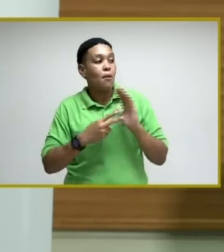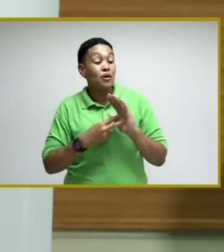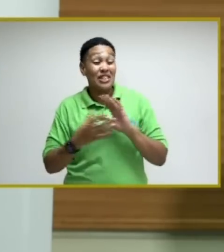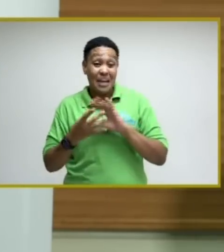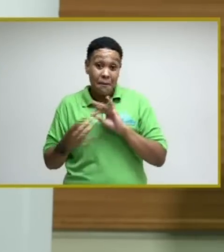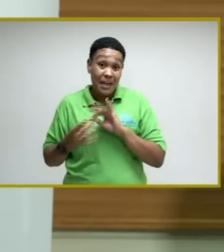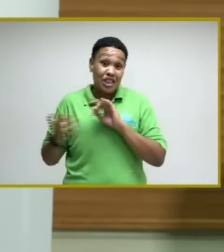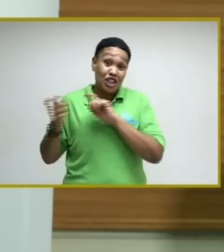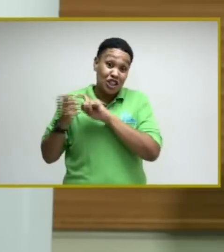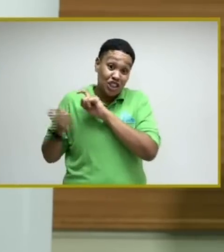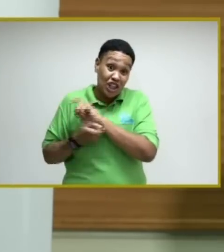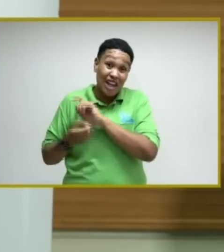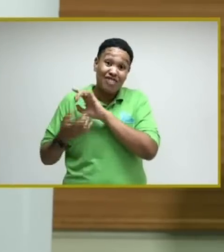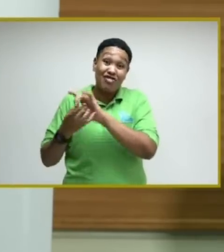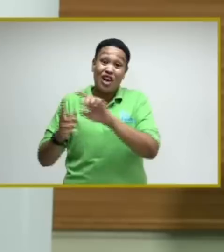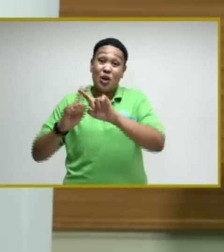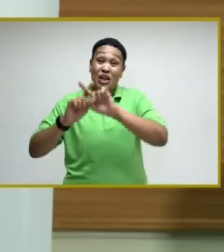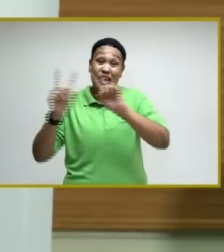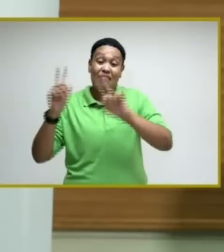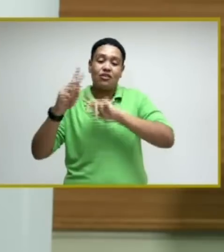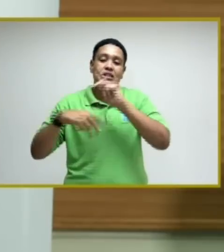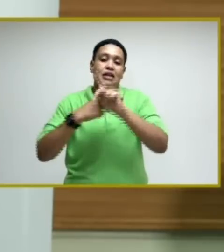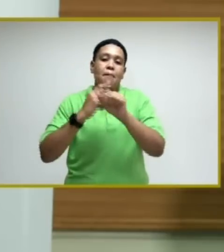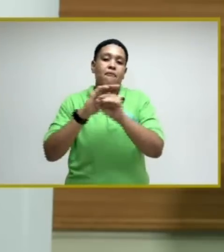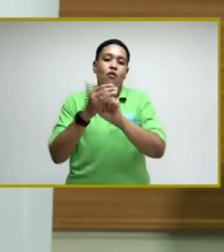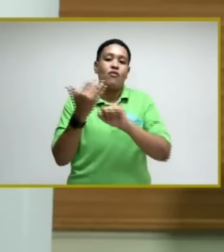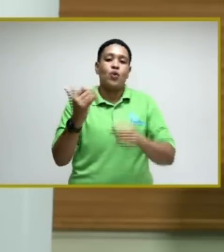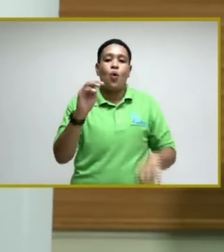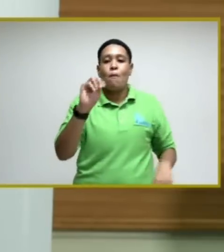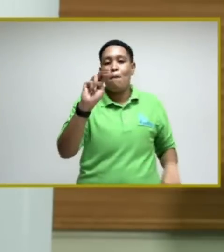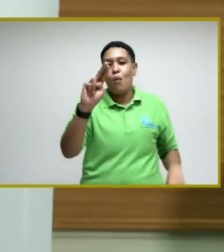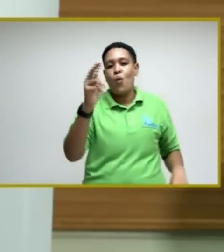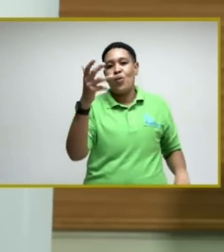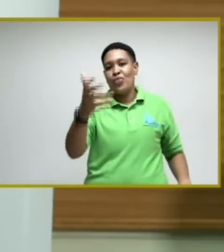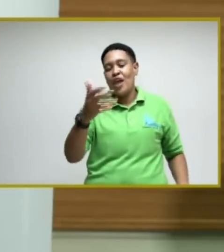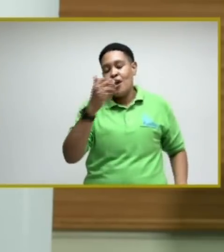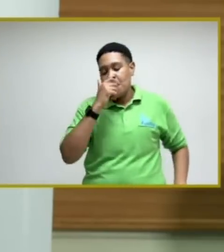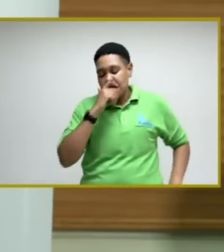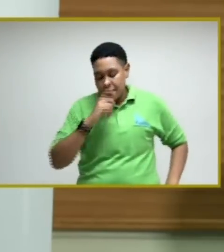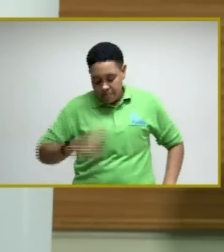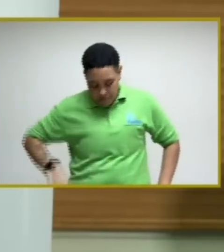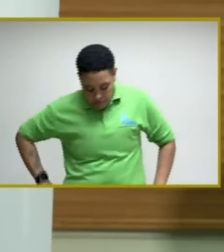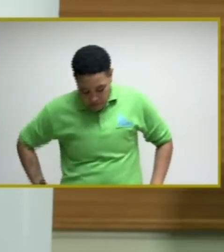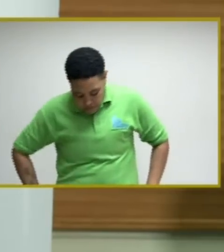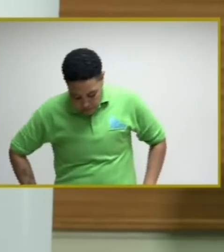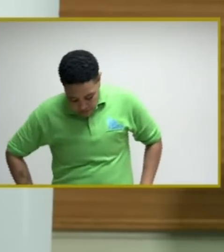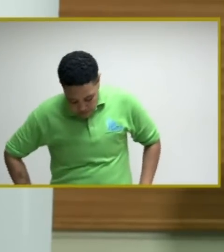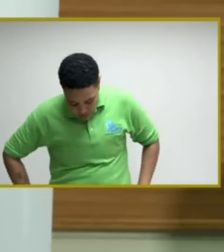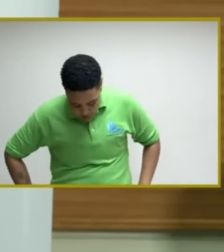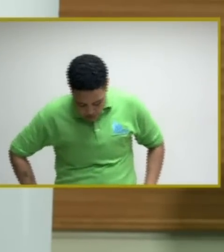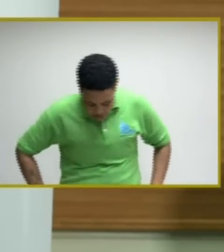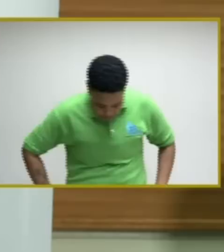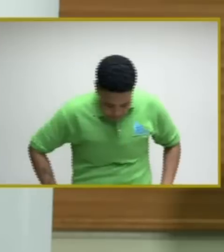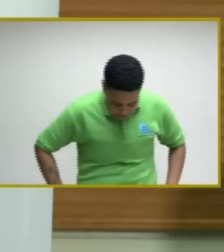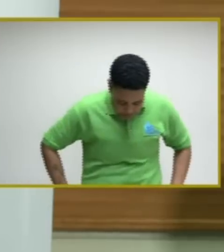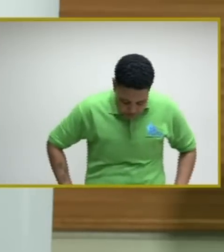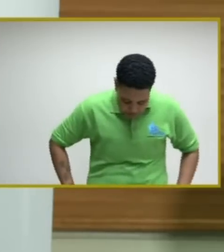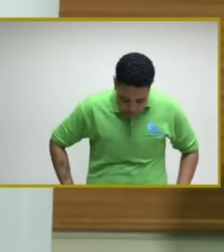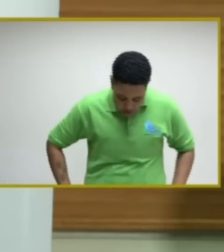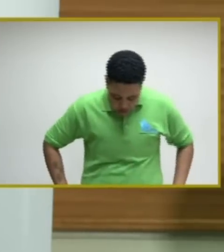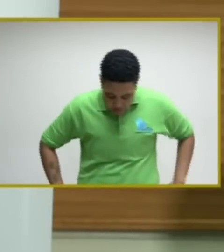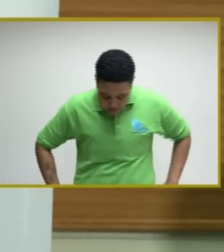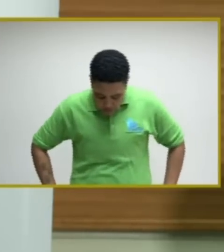and change because of the new variant, the communication strategy and communication